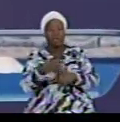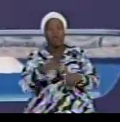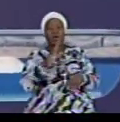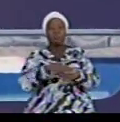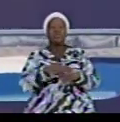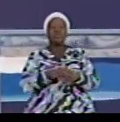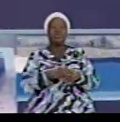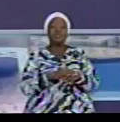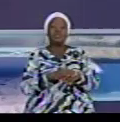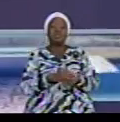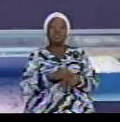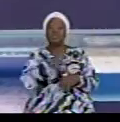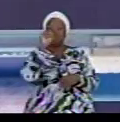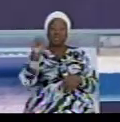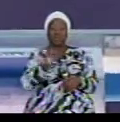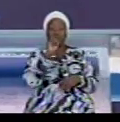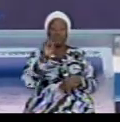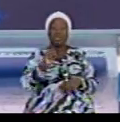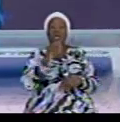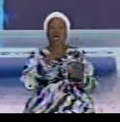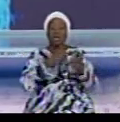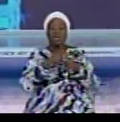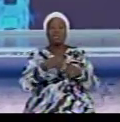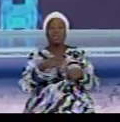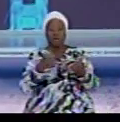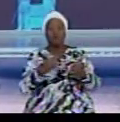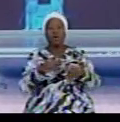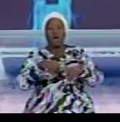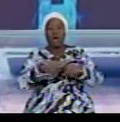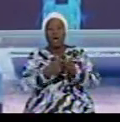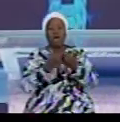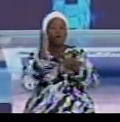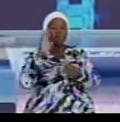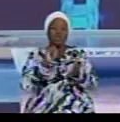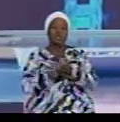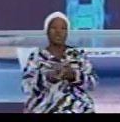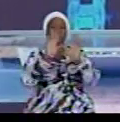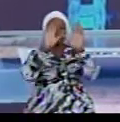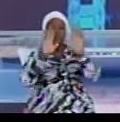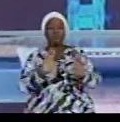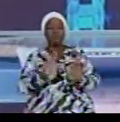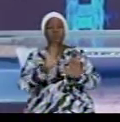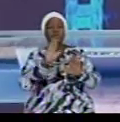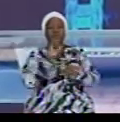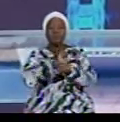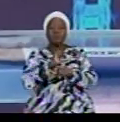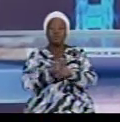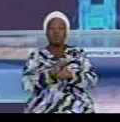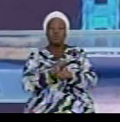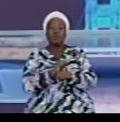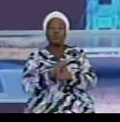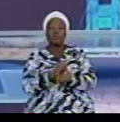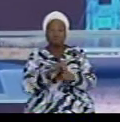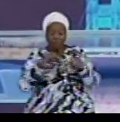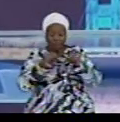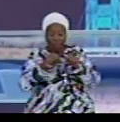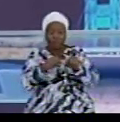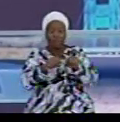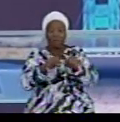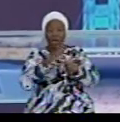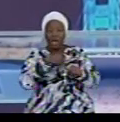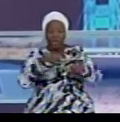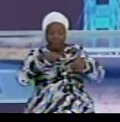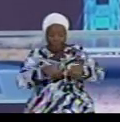Sabbath. Now, how will that miracle last? How will that miracle abide